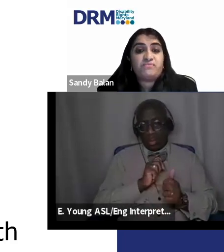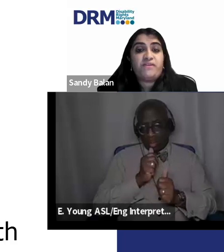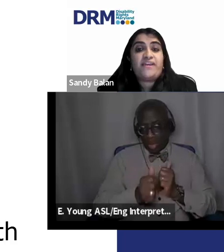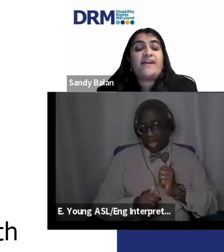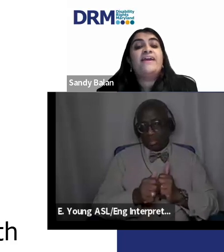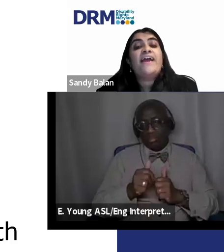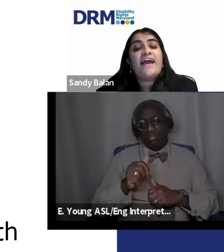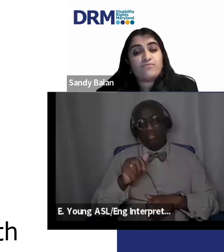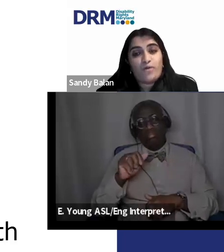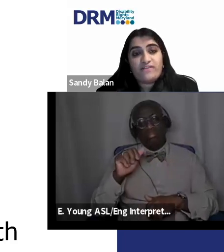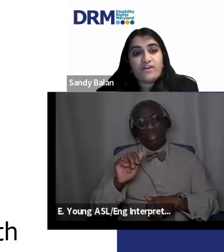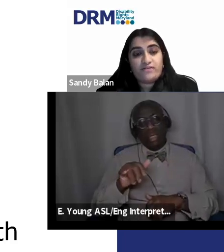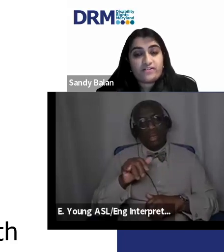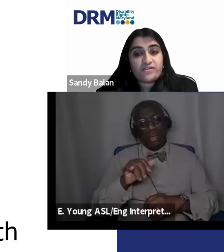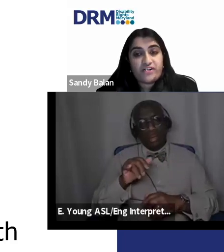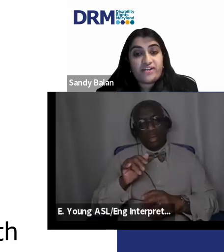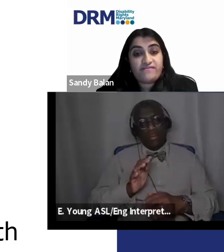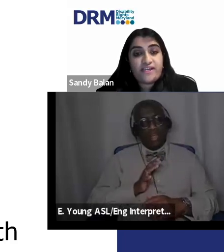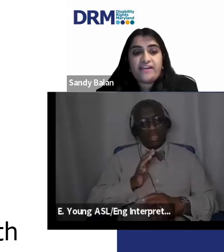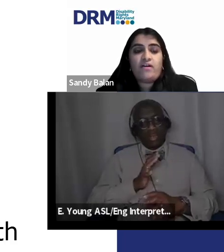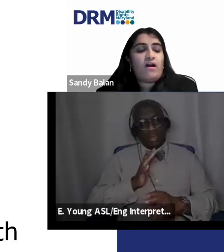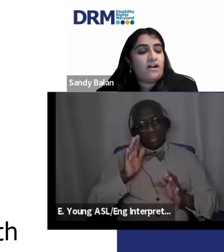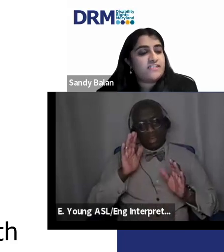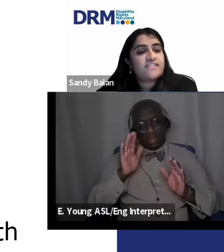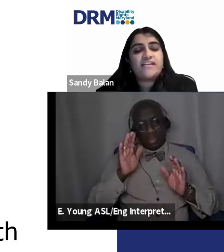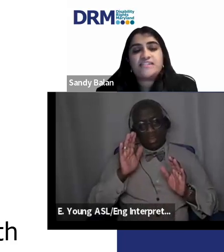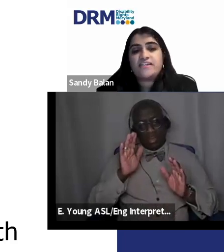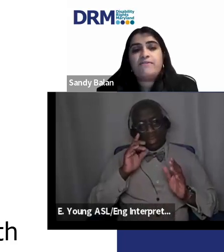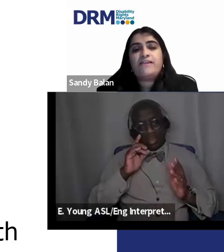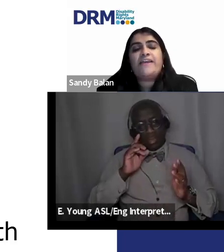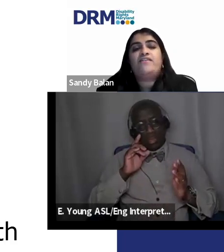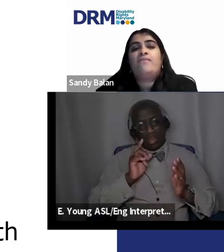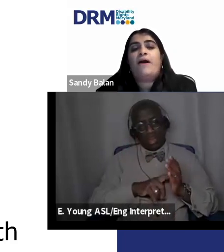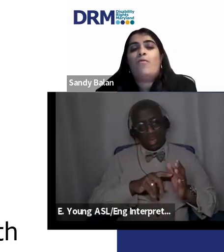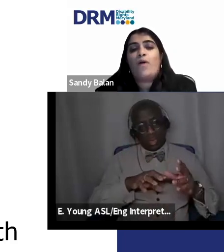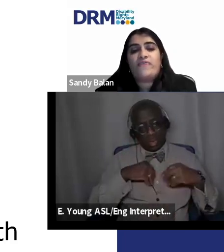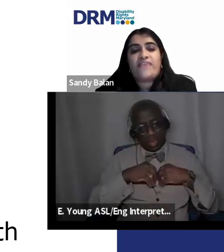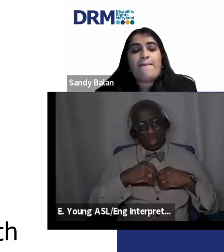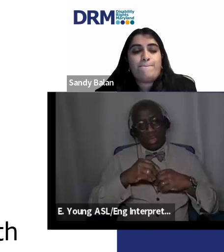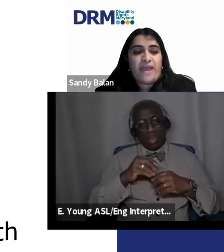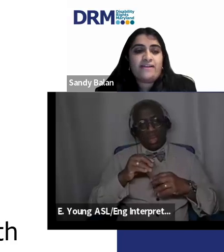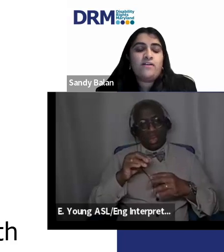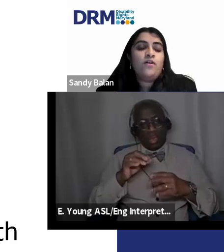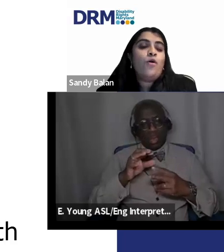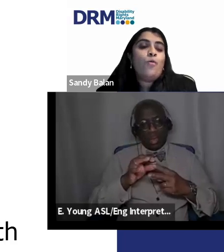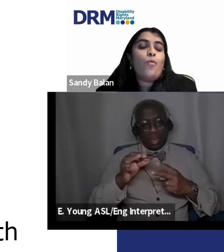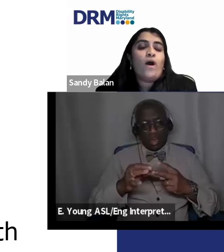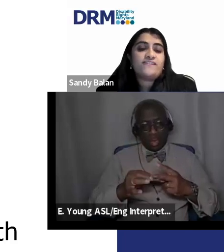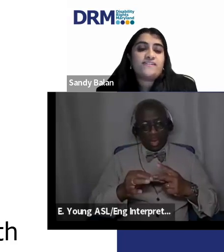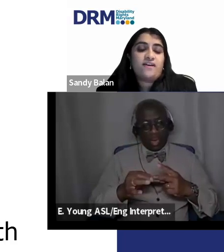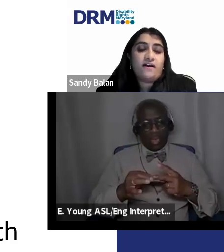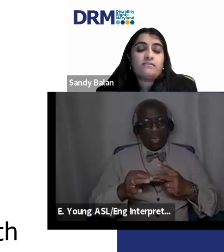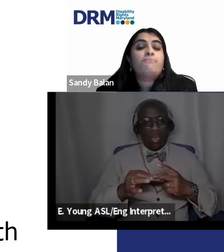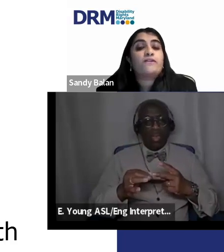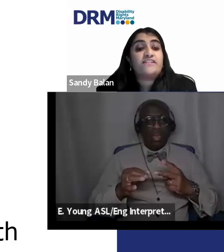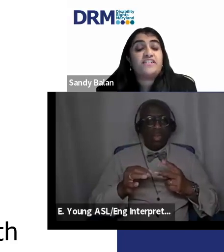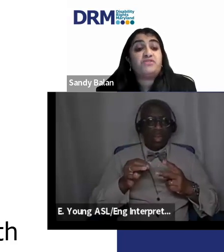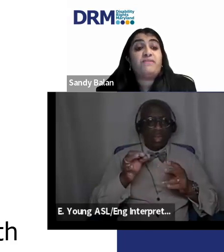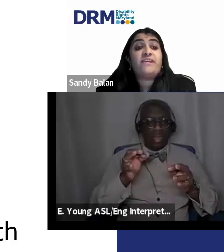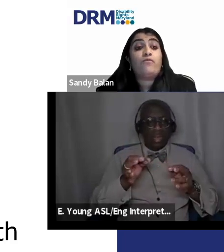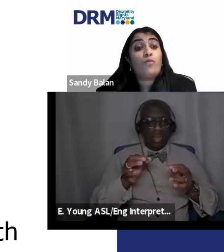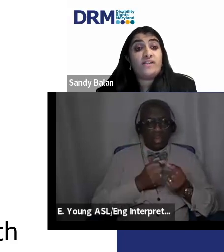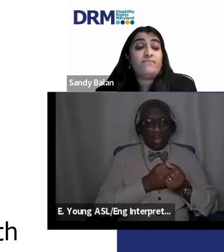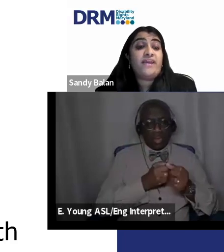supported decision-making as one of those alternatives. And I'll discuss a little bit later about what that meant once